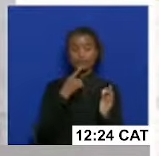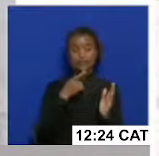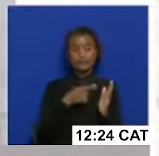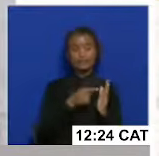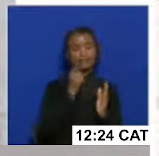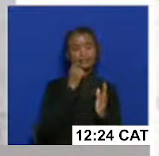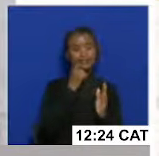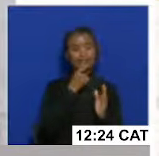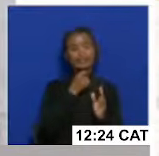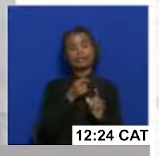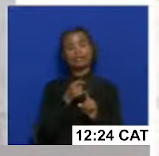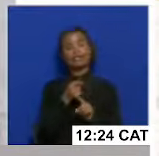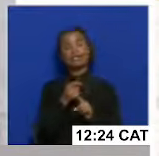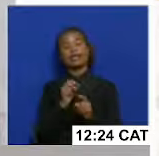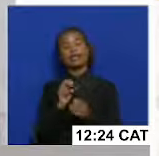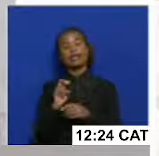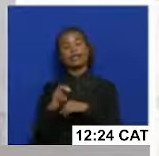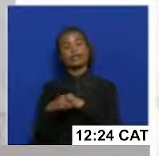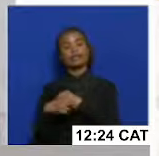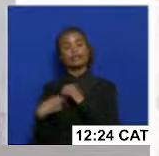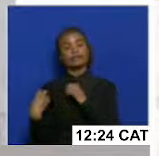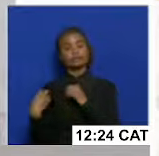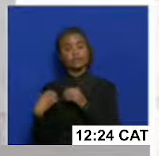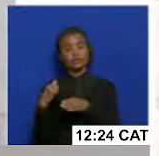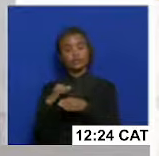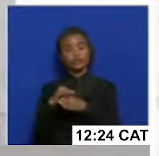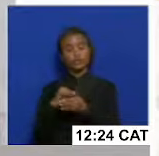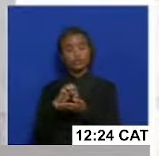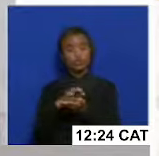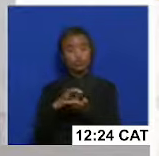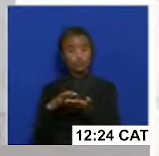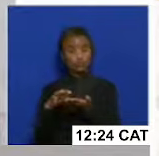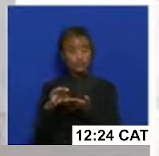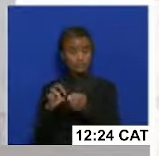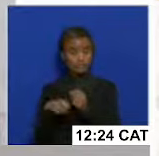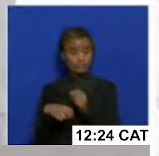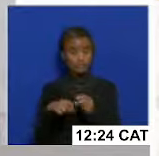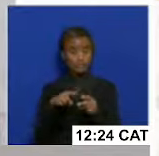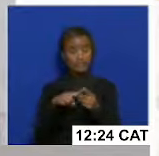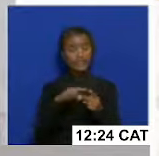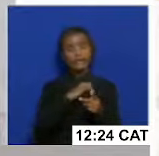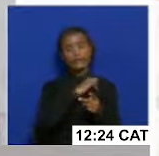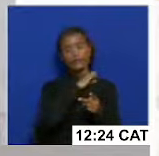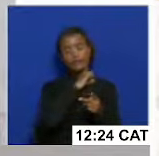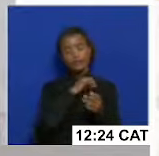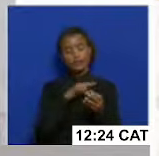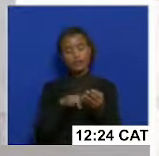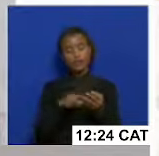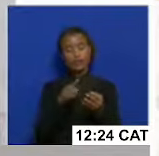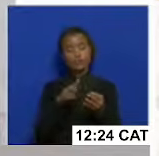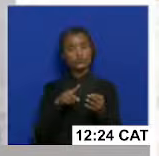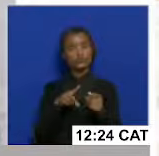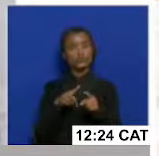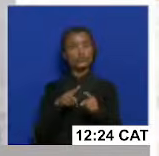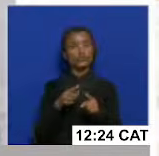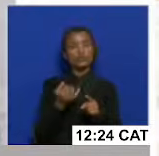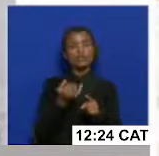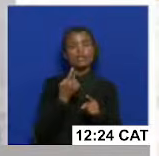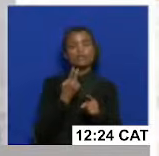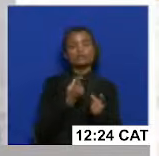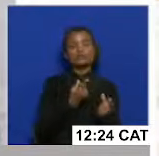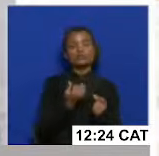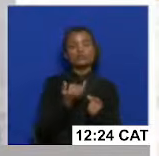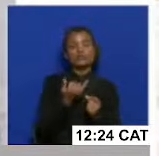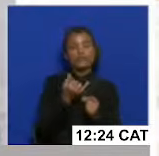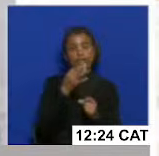stones, alternative robbery, impersonating a police officer, defeating the ends of justice, and the last